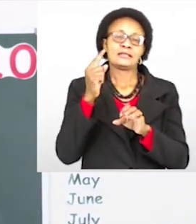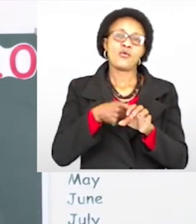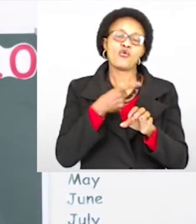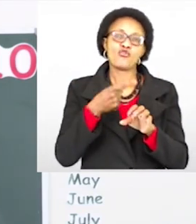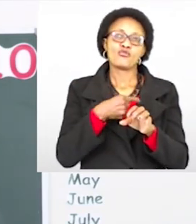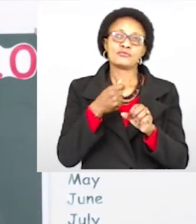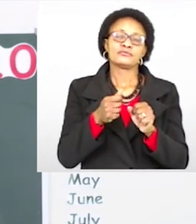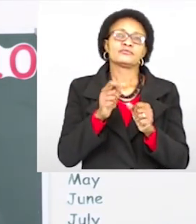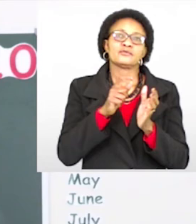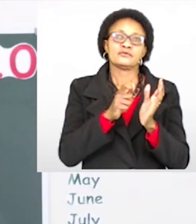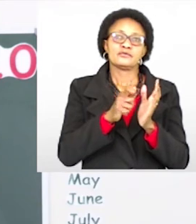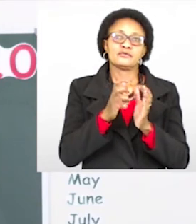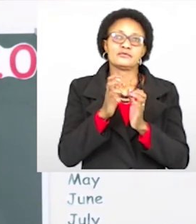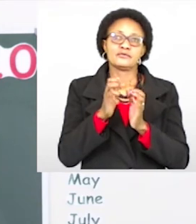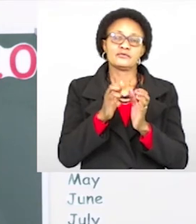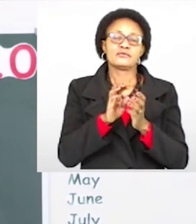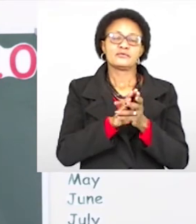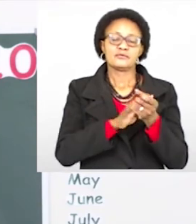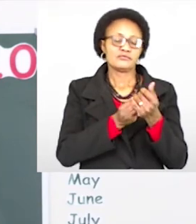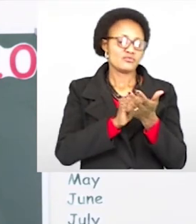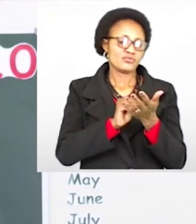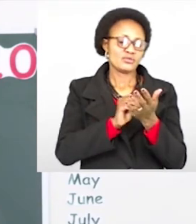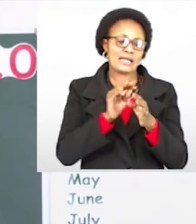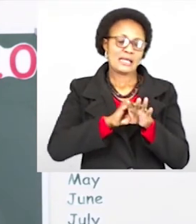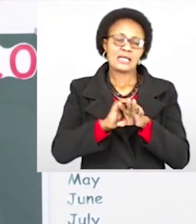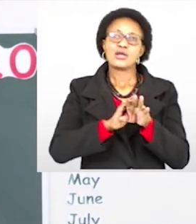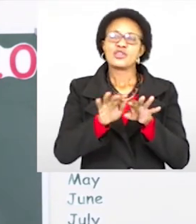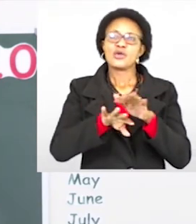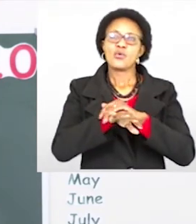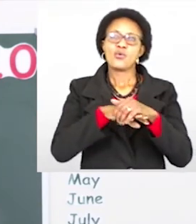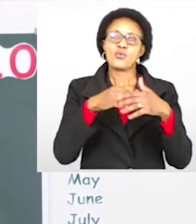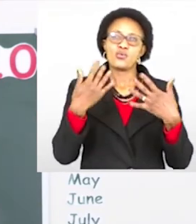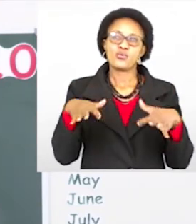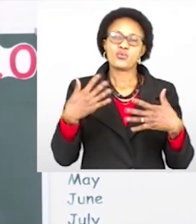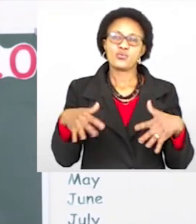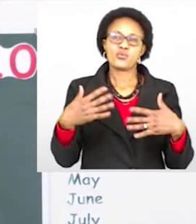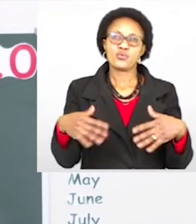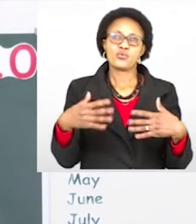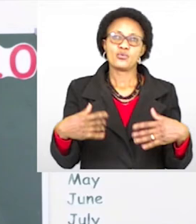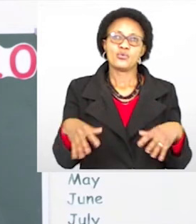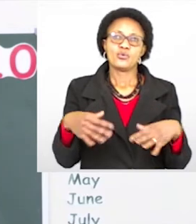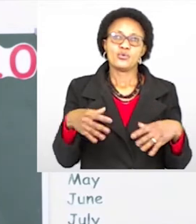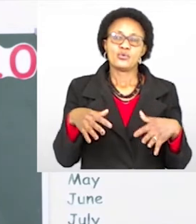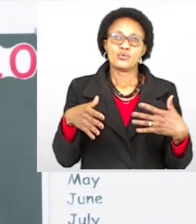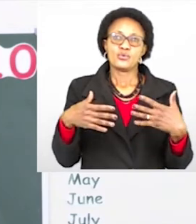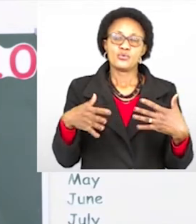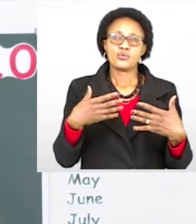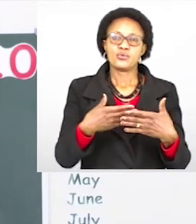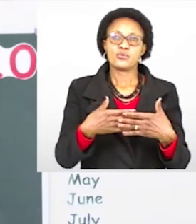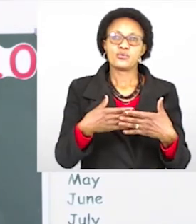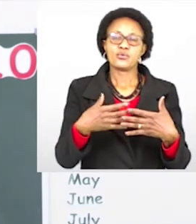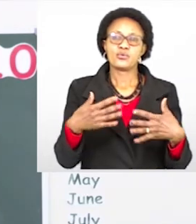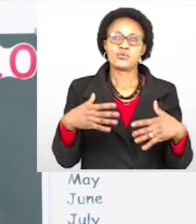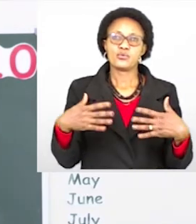sure that you sanitize everywhere on your hands and to shake them so that they become dry before you touch